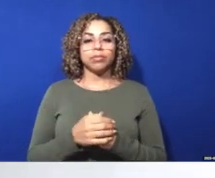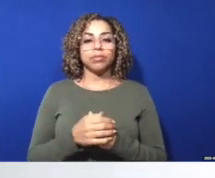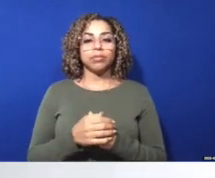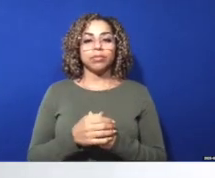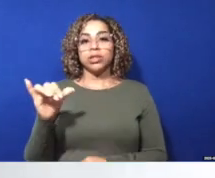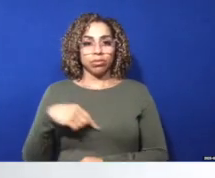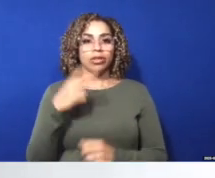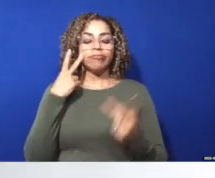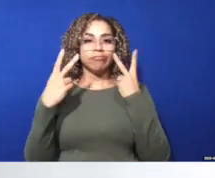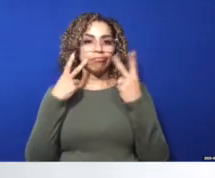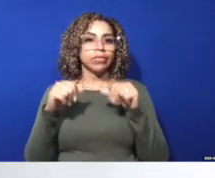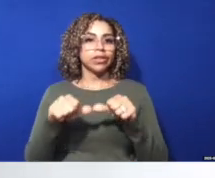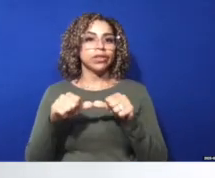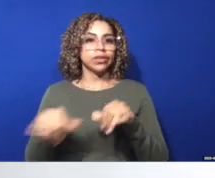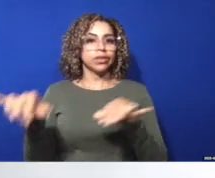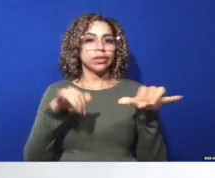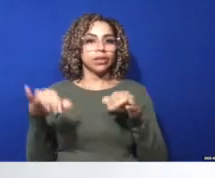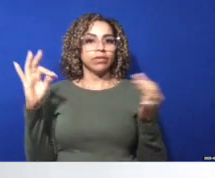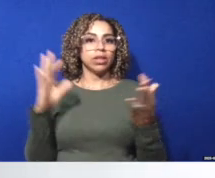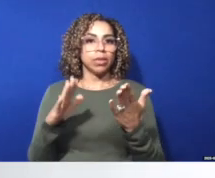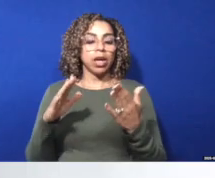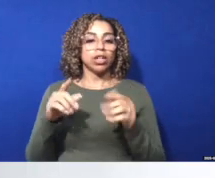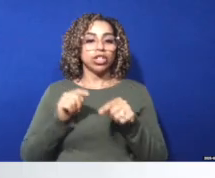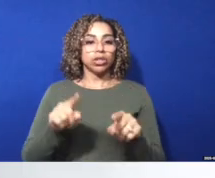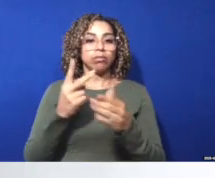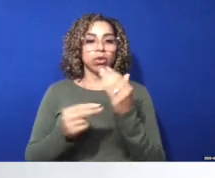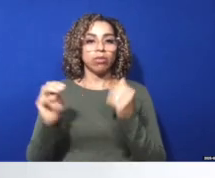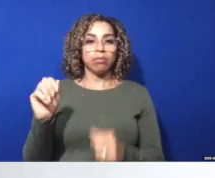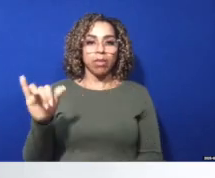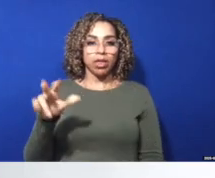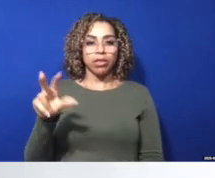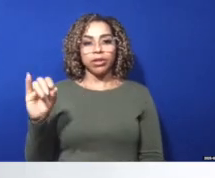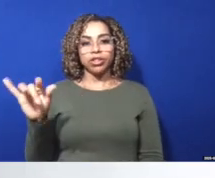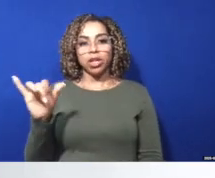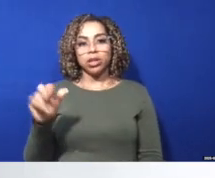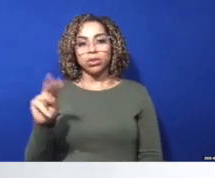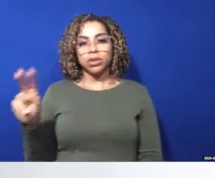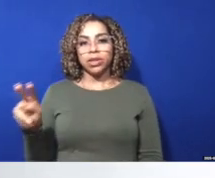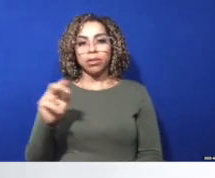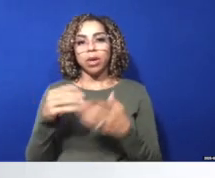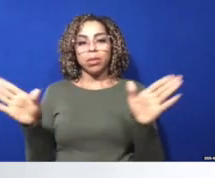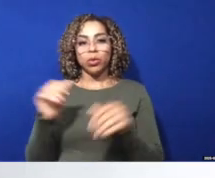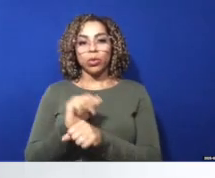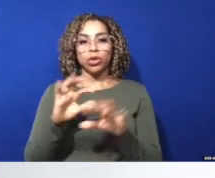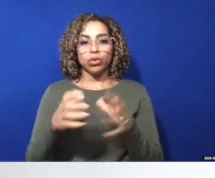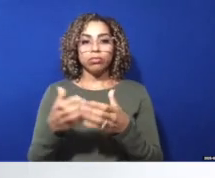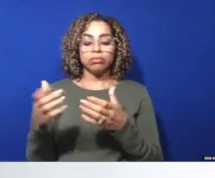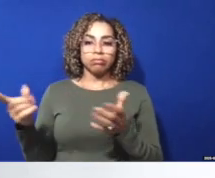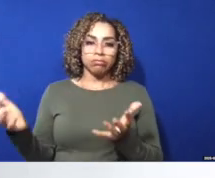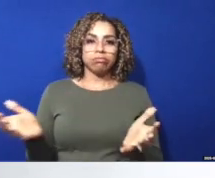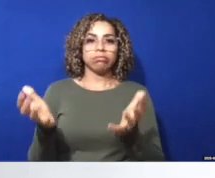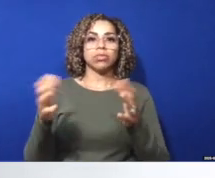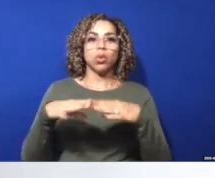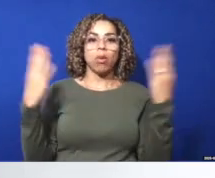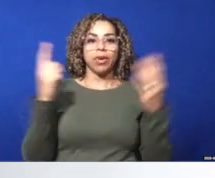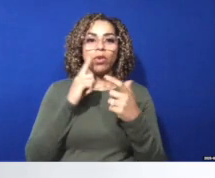feedback during both our May 30th and July 22nd public work groups, urging us to open the program to larger operators.